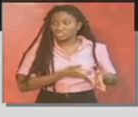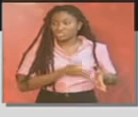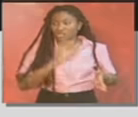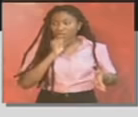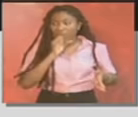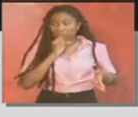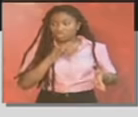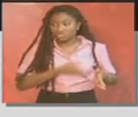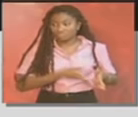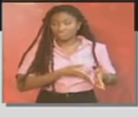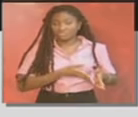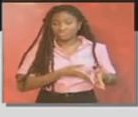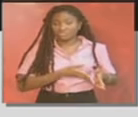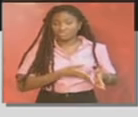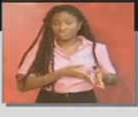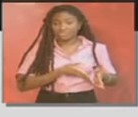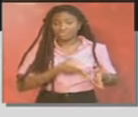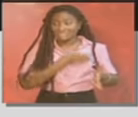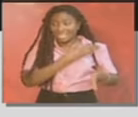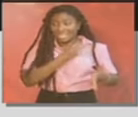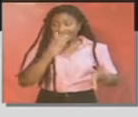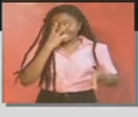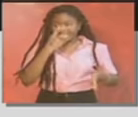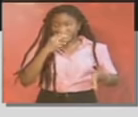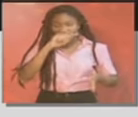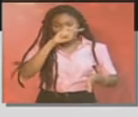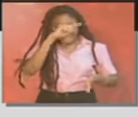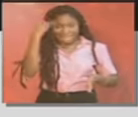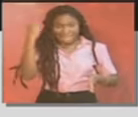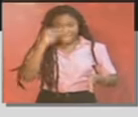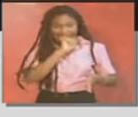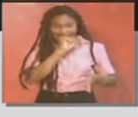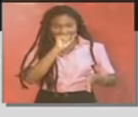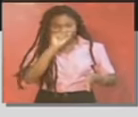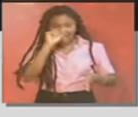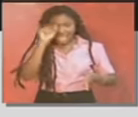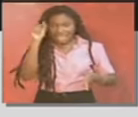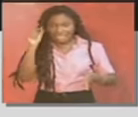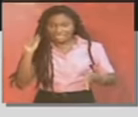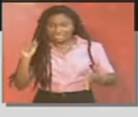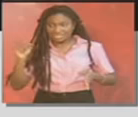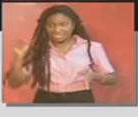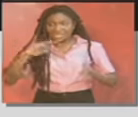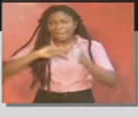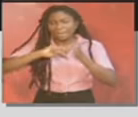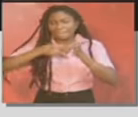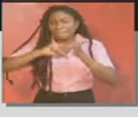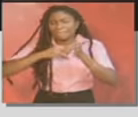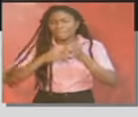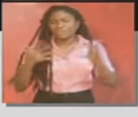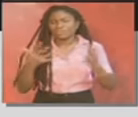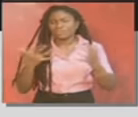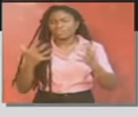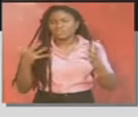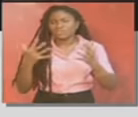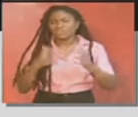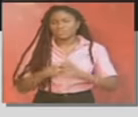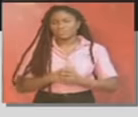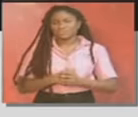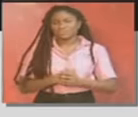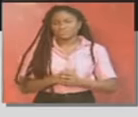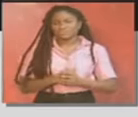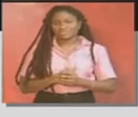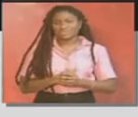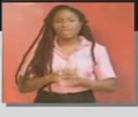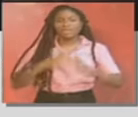this curve and the black line that runs through them. That black line representing what we call the